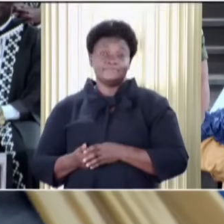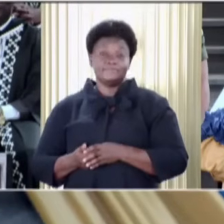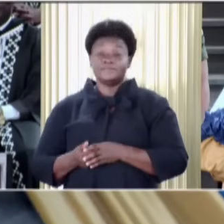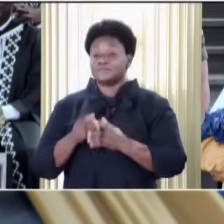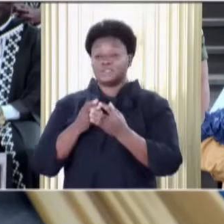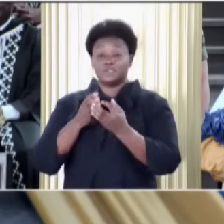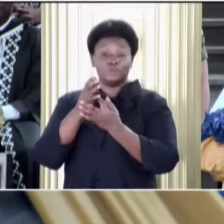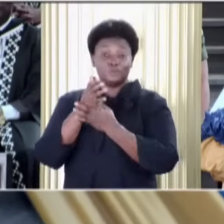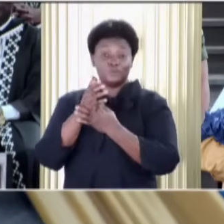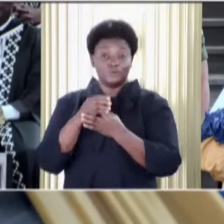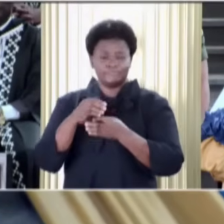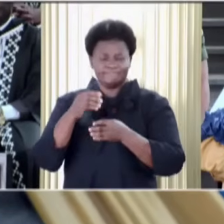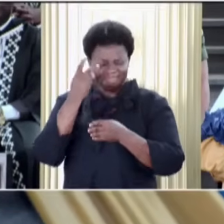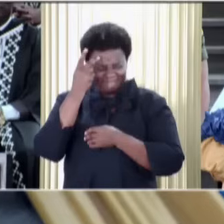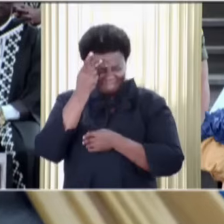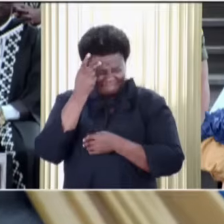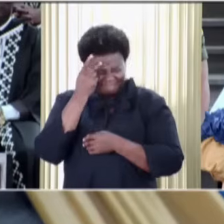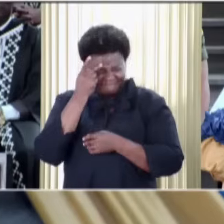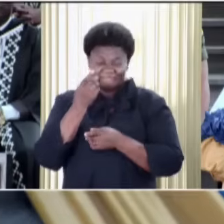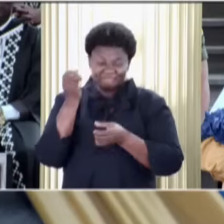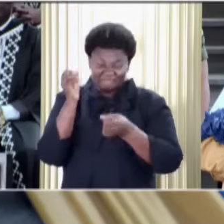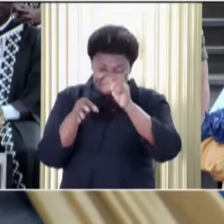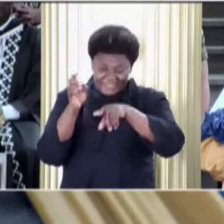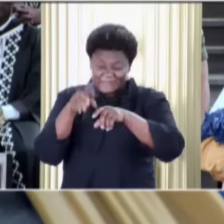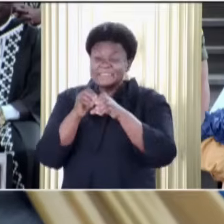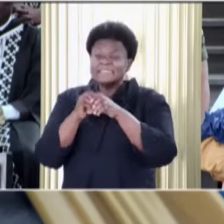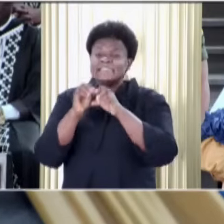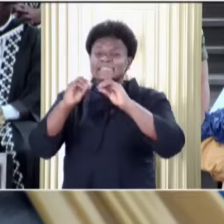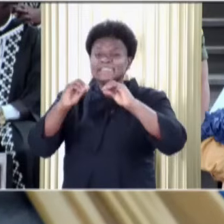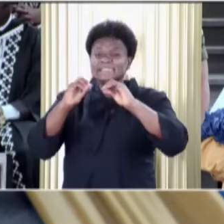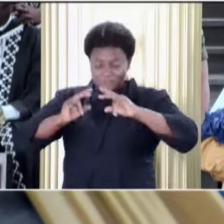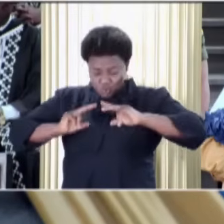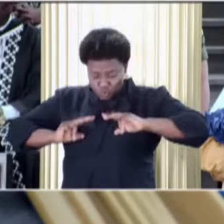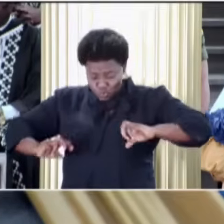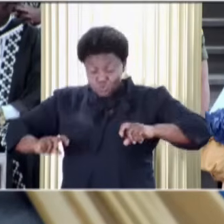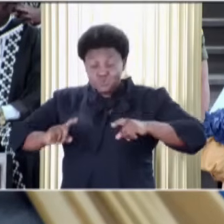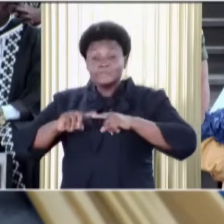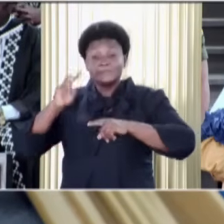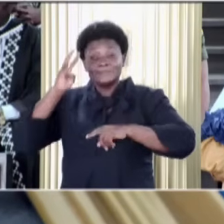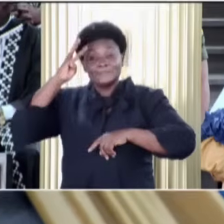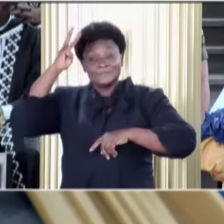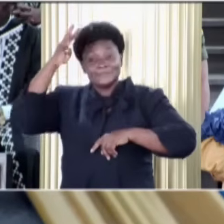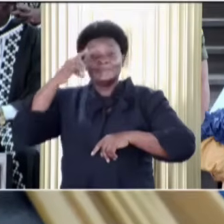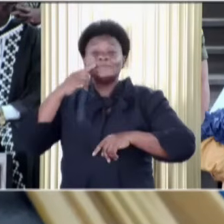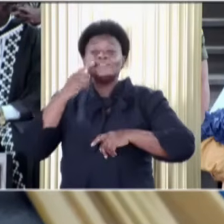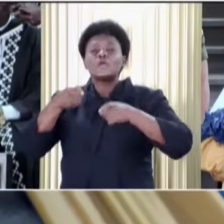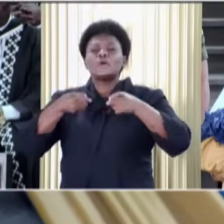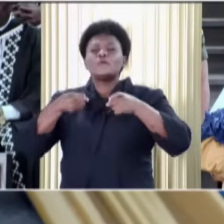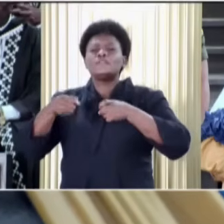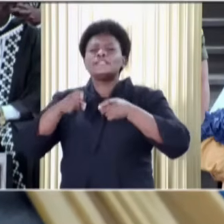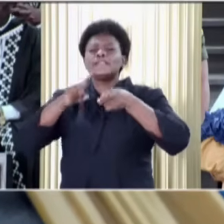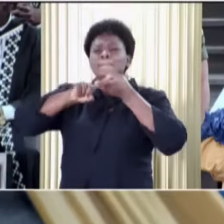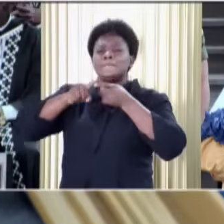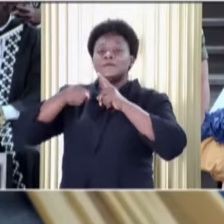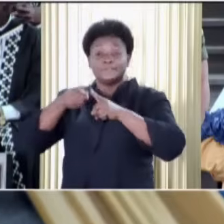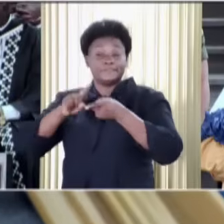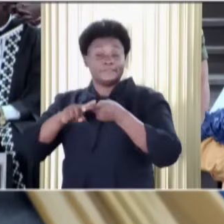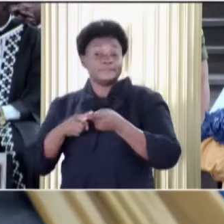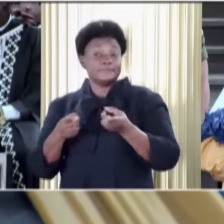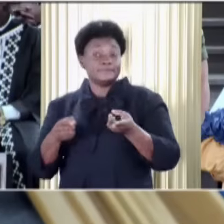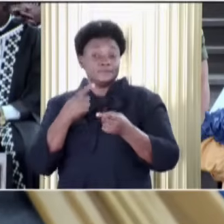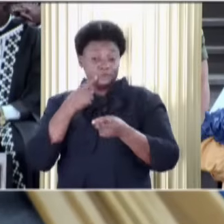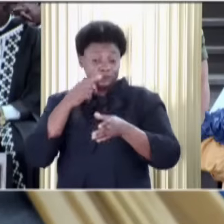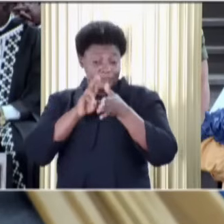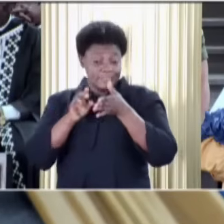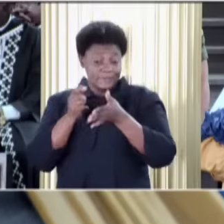Through deliberate investments in teaching, research, innovation, governance, and partnerships, the University